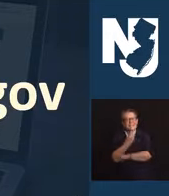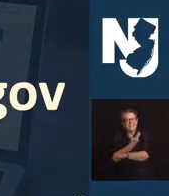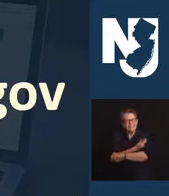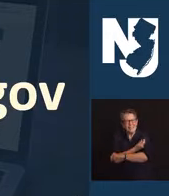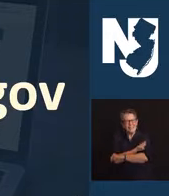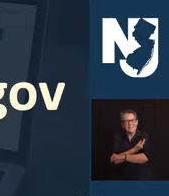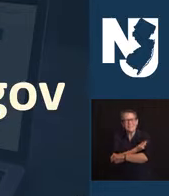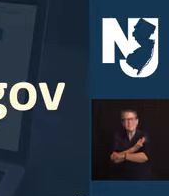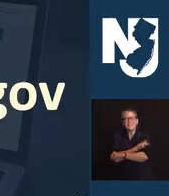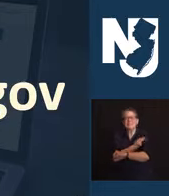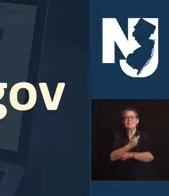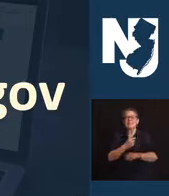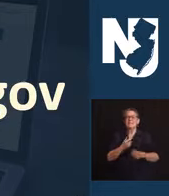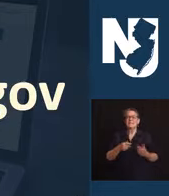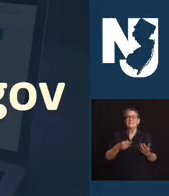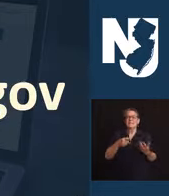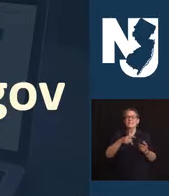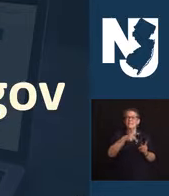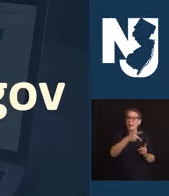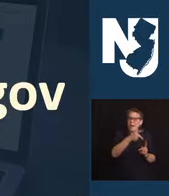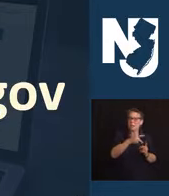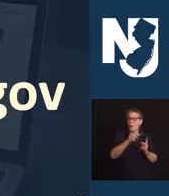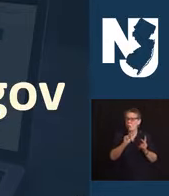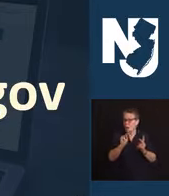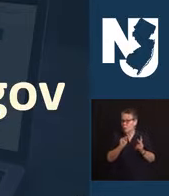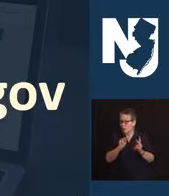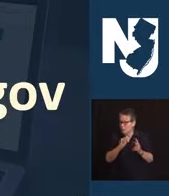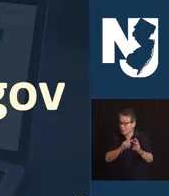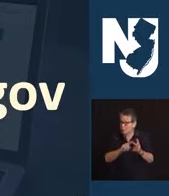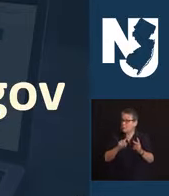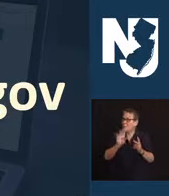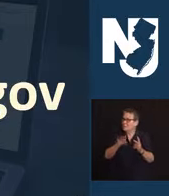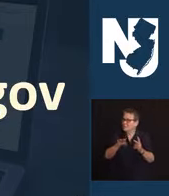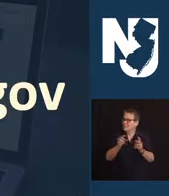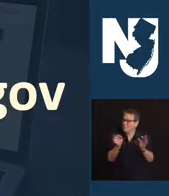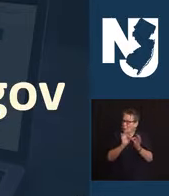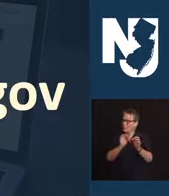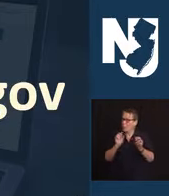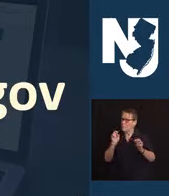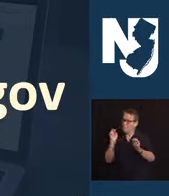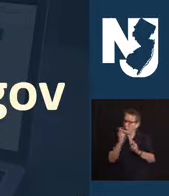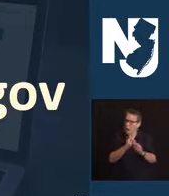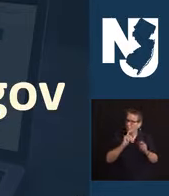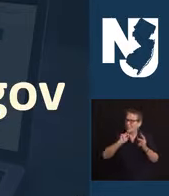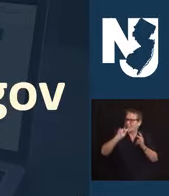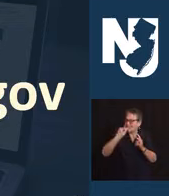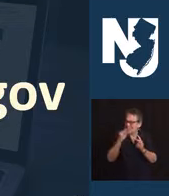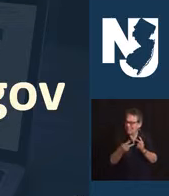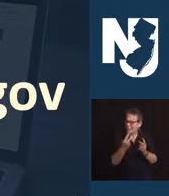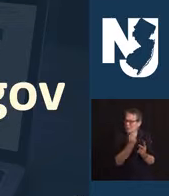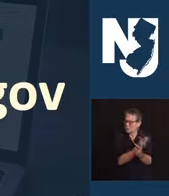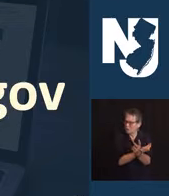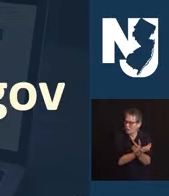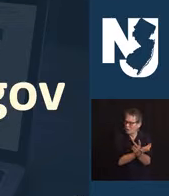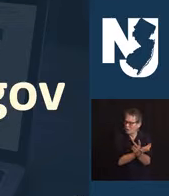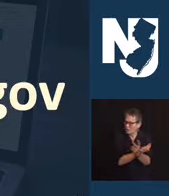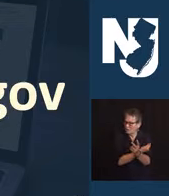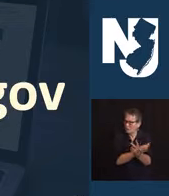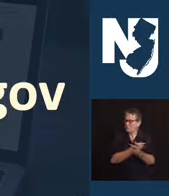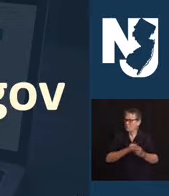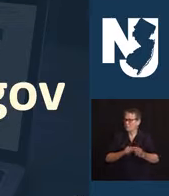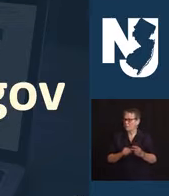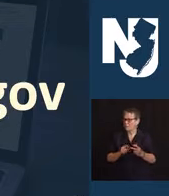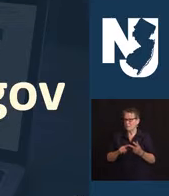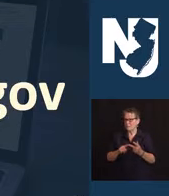receiving either the Pfizer or Moderna vaccines. And let's keep using our common sense. In 10 days, we're going to be making